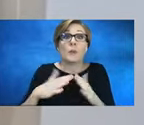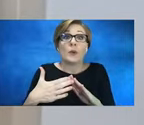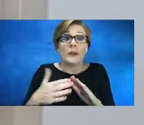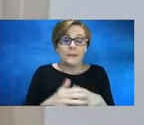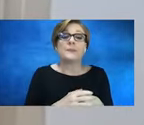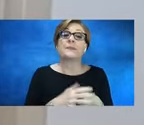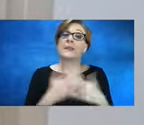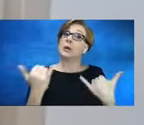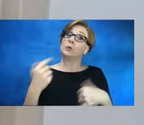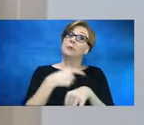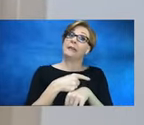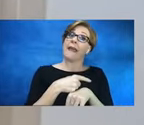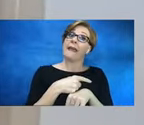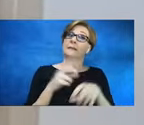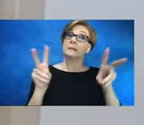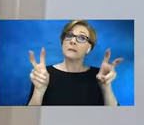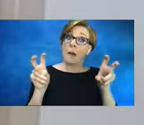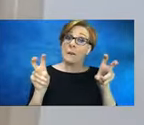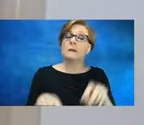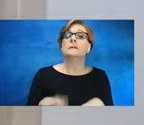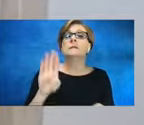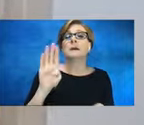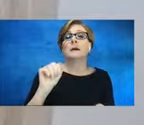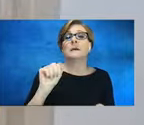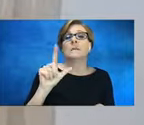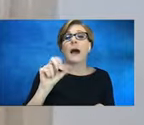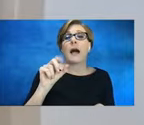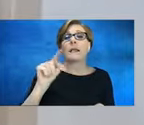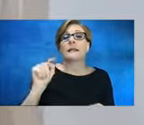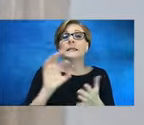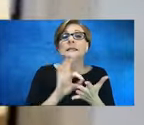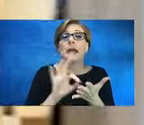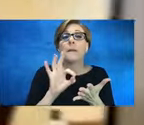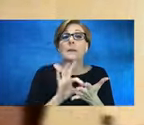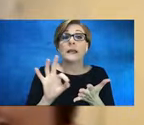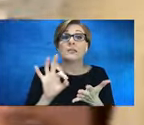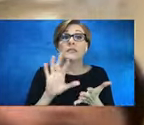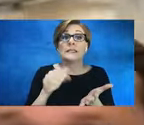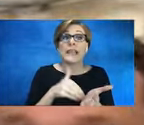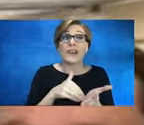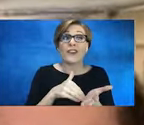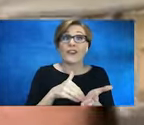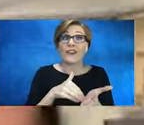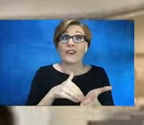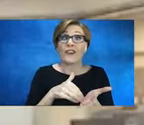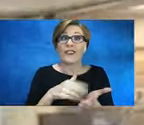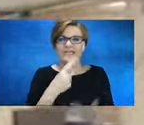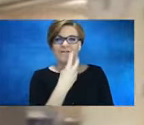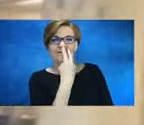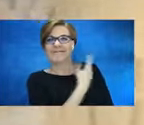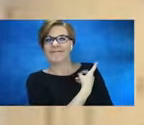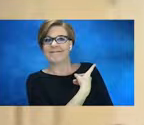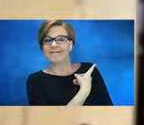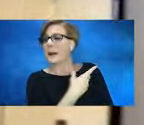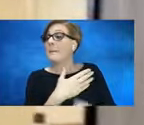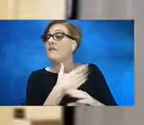so, and today we're going to be covering our Ballot Tabulation Center, which is behind me through these big, large glass windows. But before we